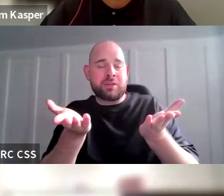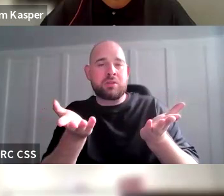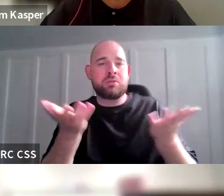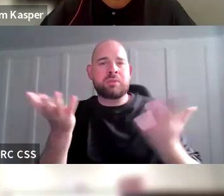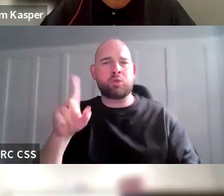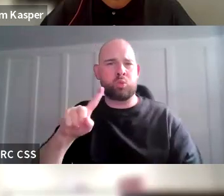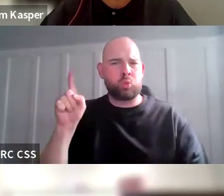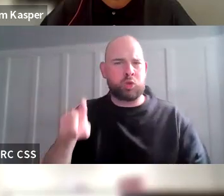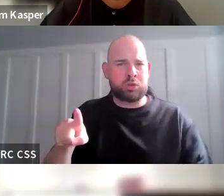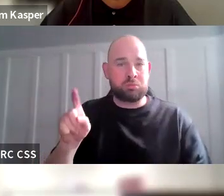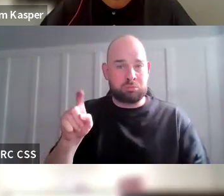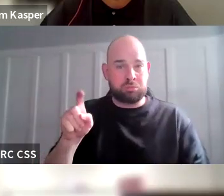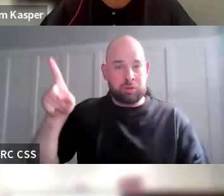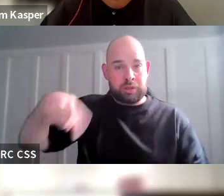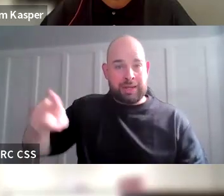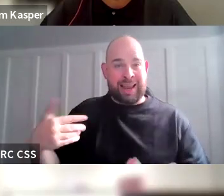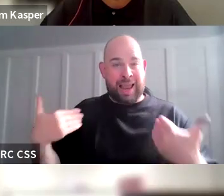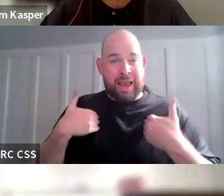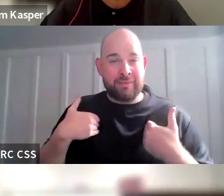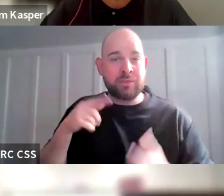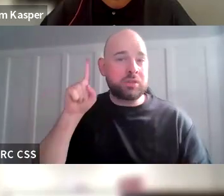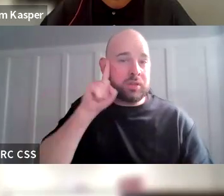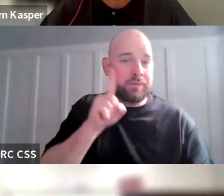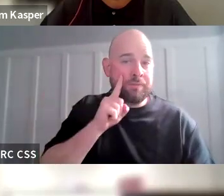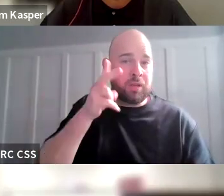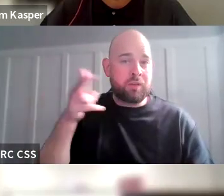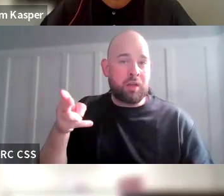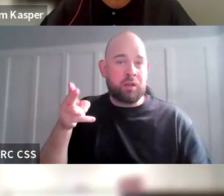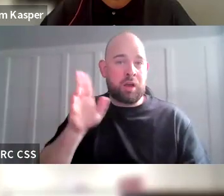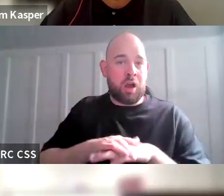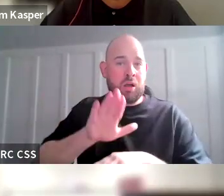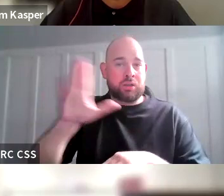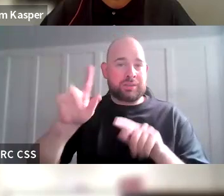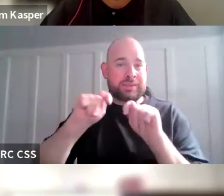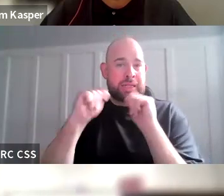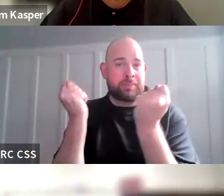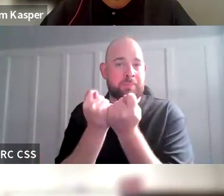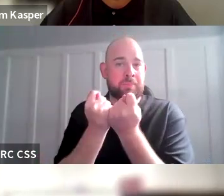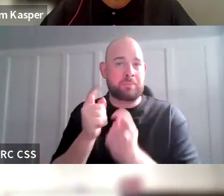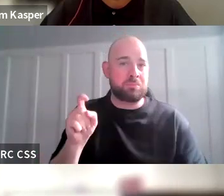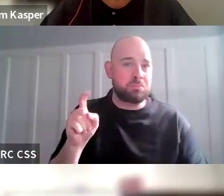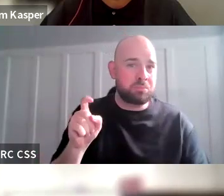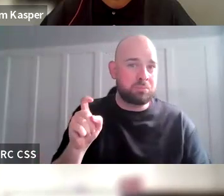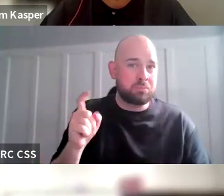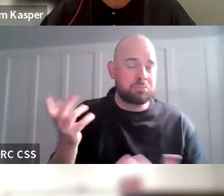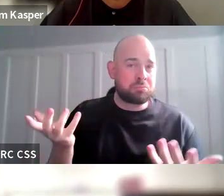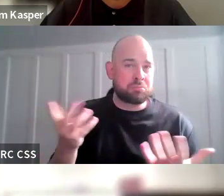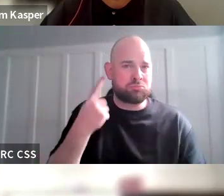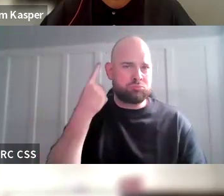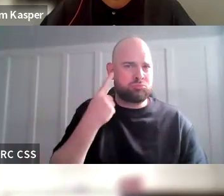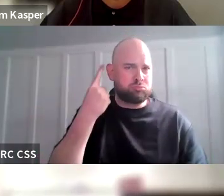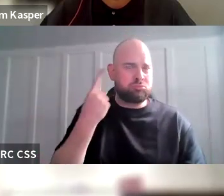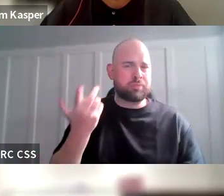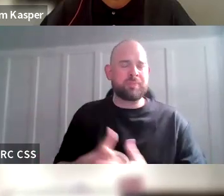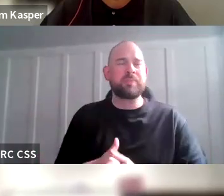hearing people, and it's advertised specifically to this community. But the question is, are there any deaf or hard of